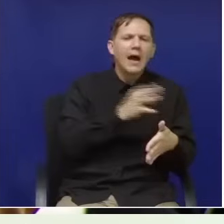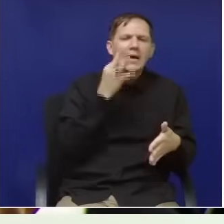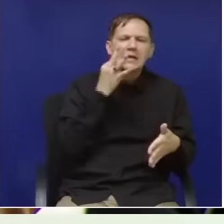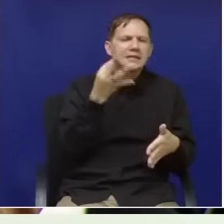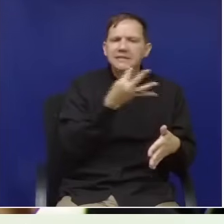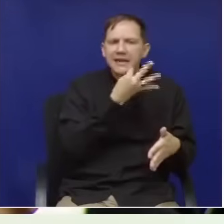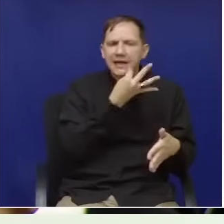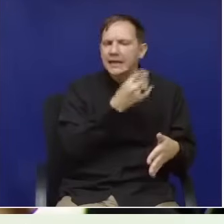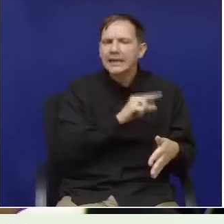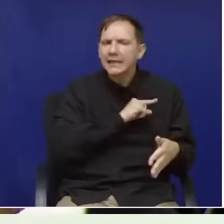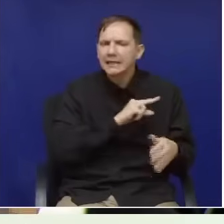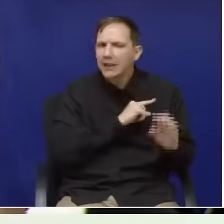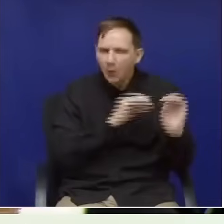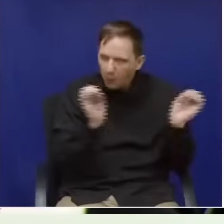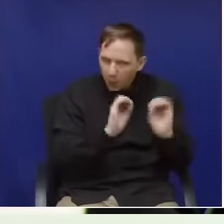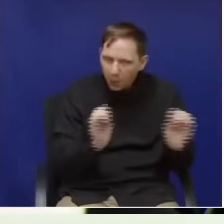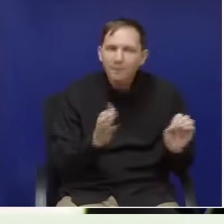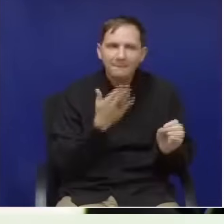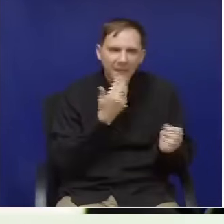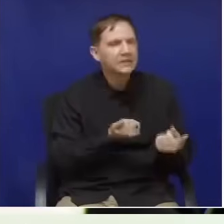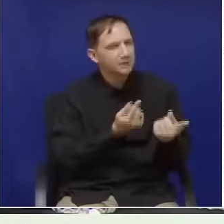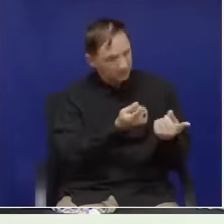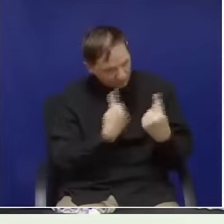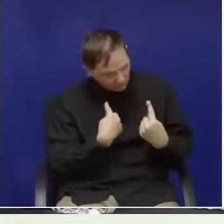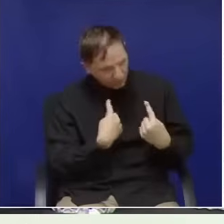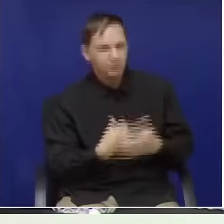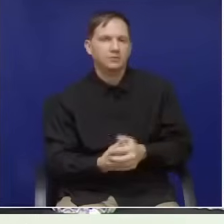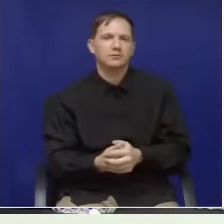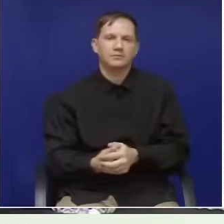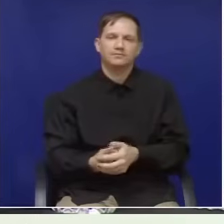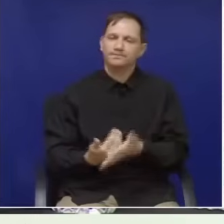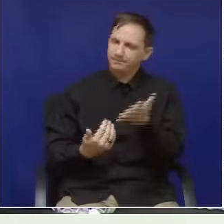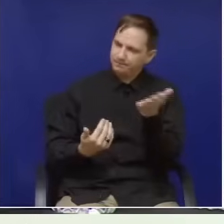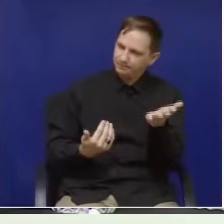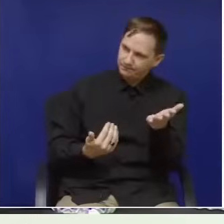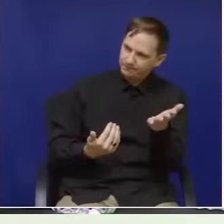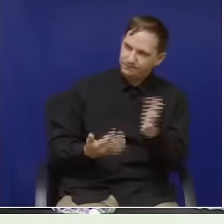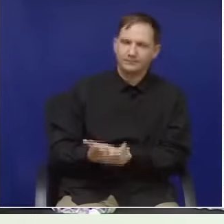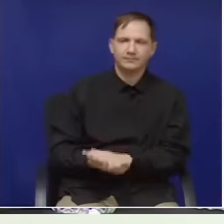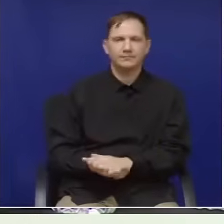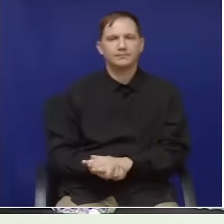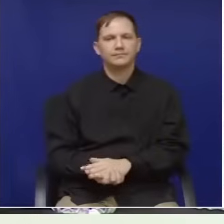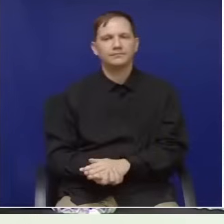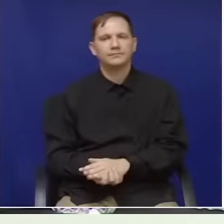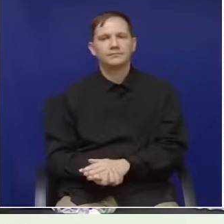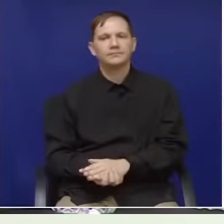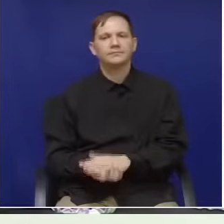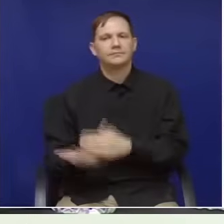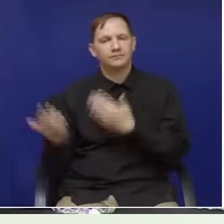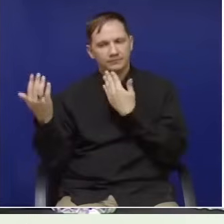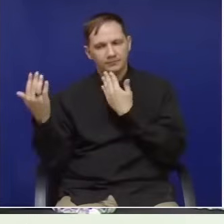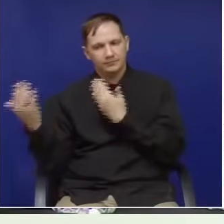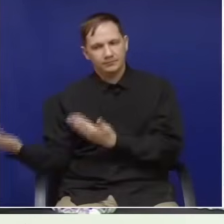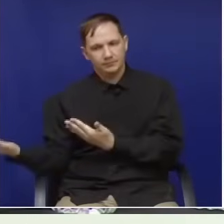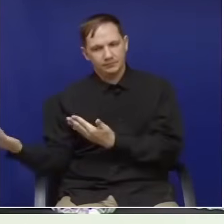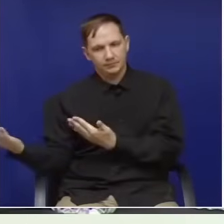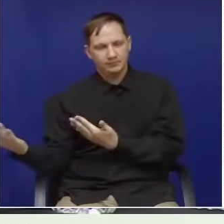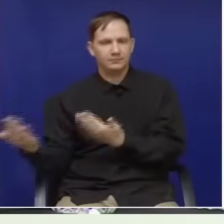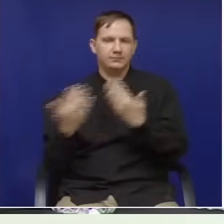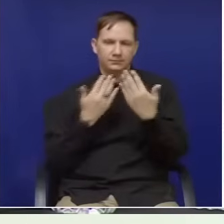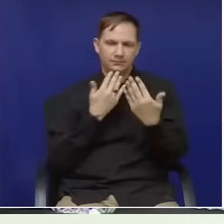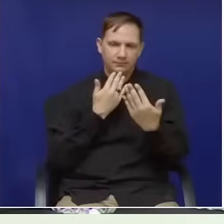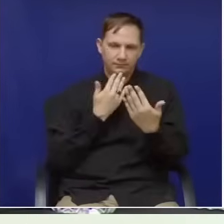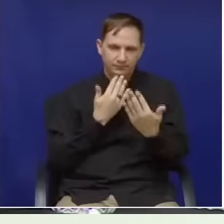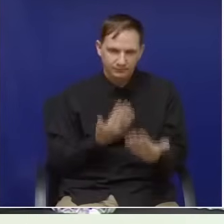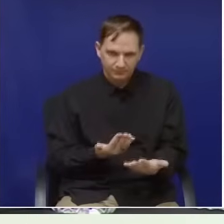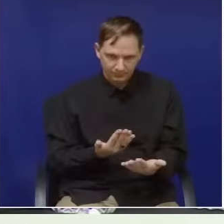that question? Thank you, Honorable House Chair. Honorable Deputy Minister. Thank you, Chairperson, and